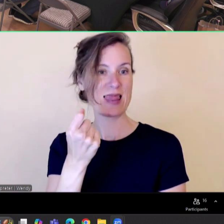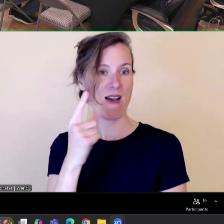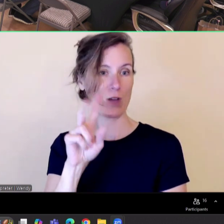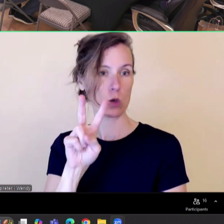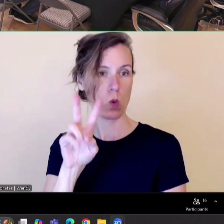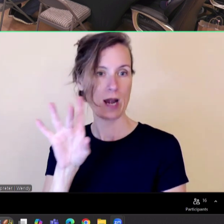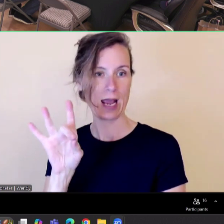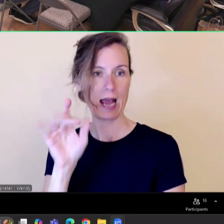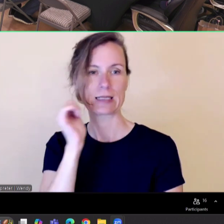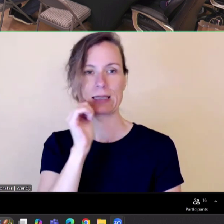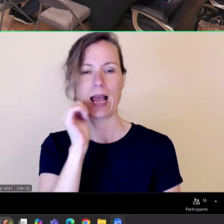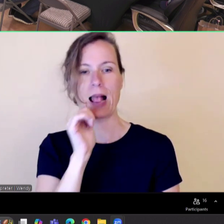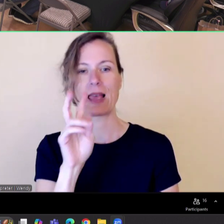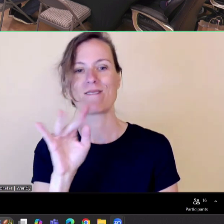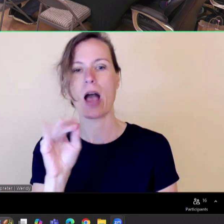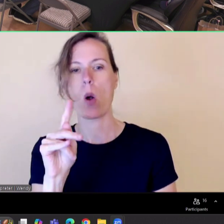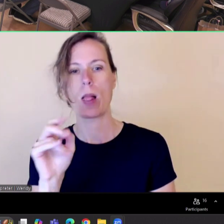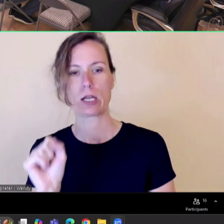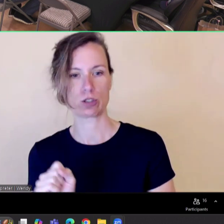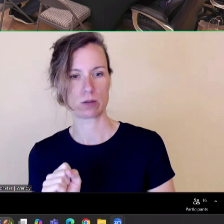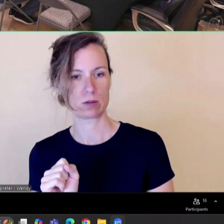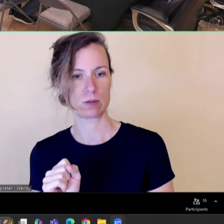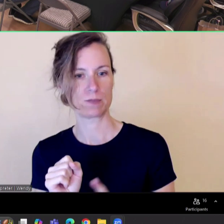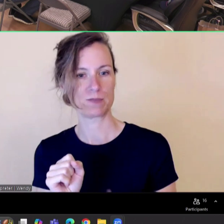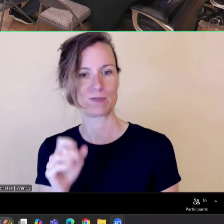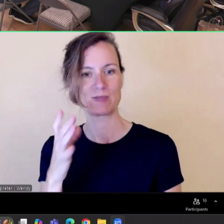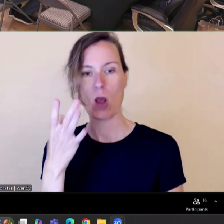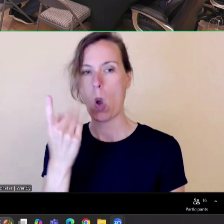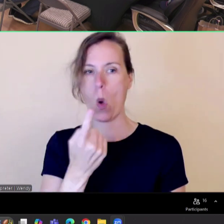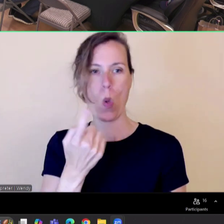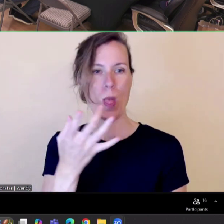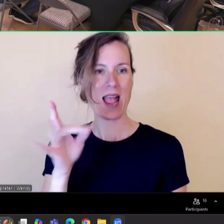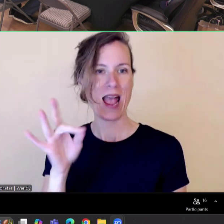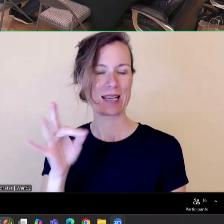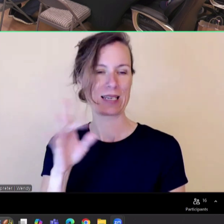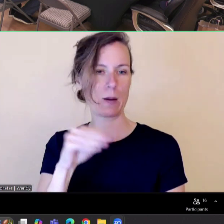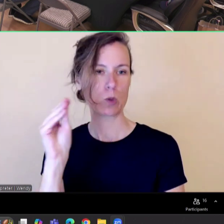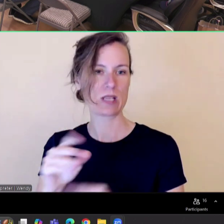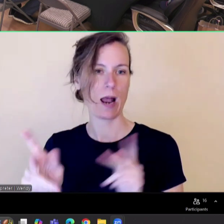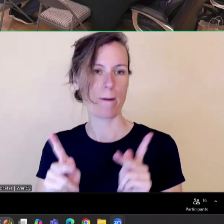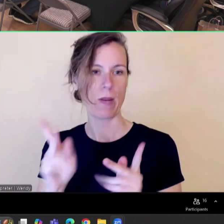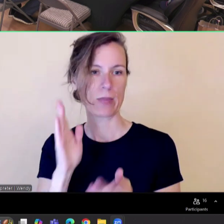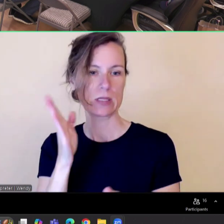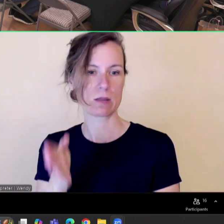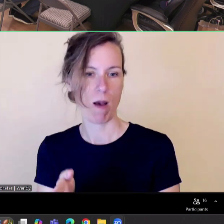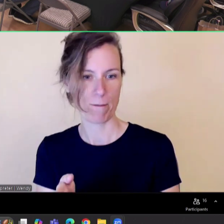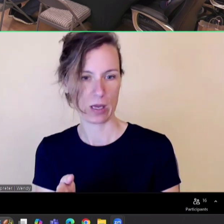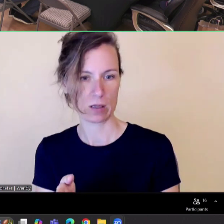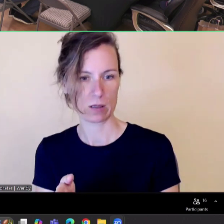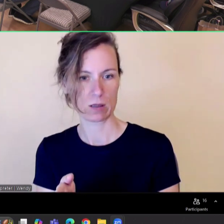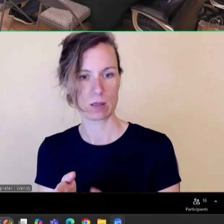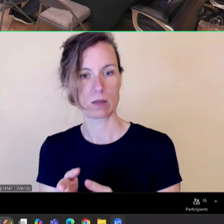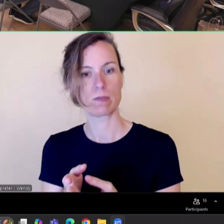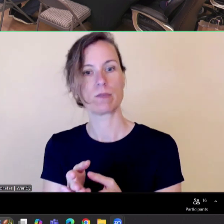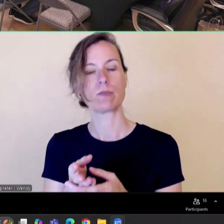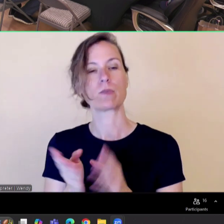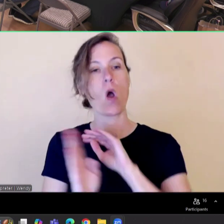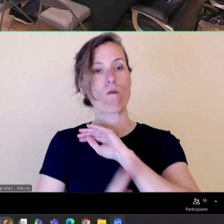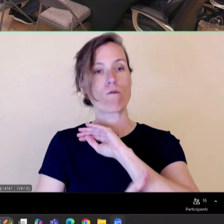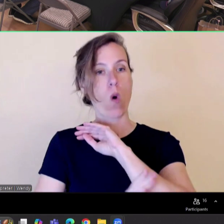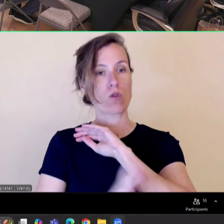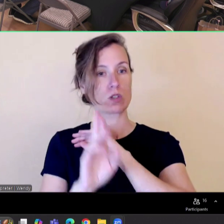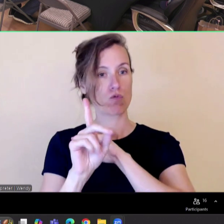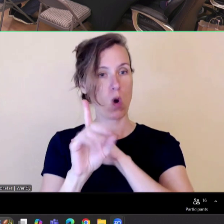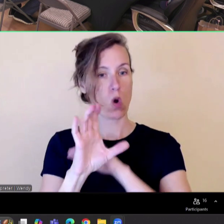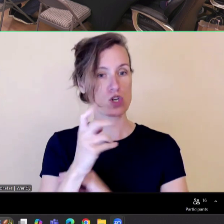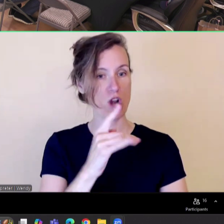So 18% of people were stopping. And then, like Forest Road and Cheverly, the numbers, 350 violations a day. And then